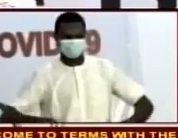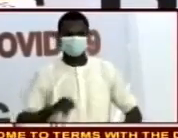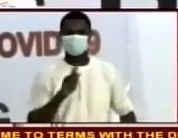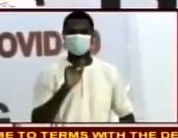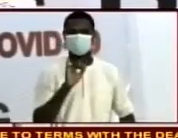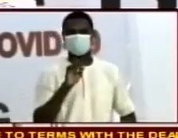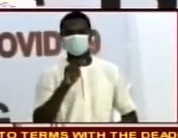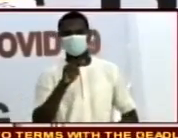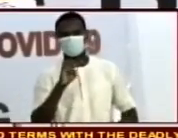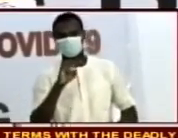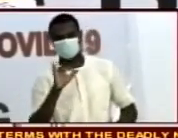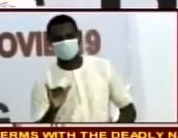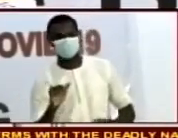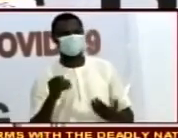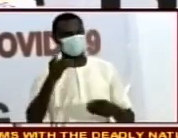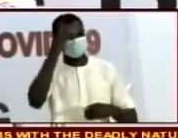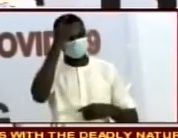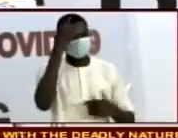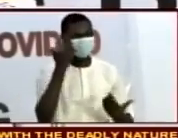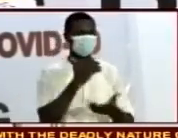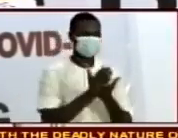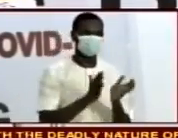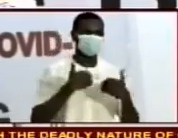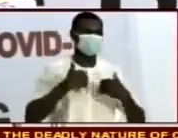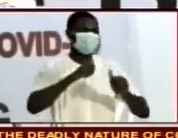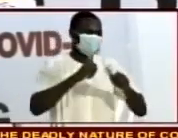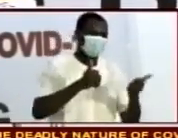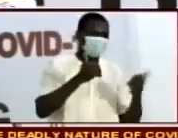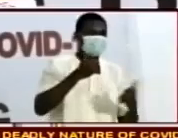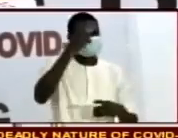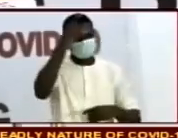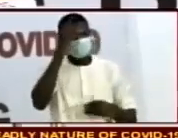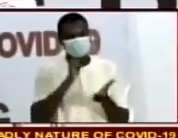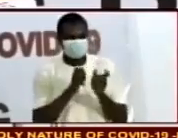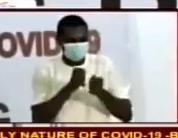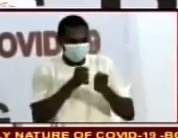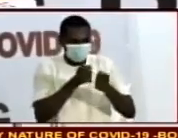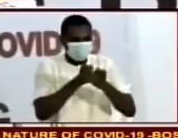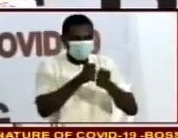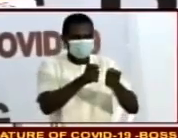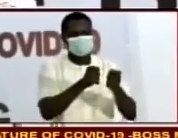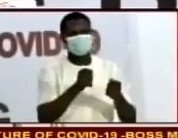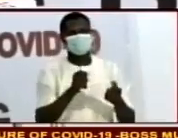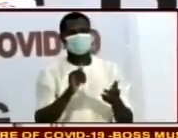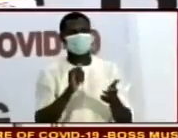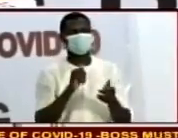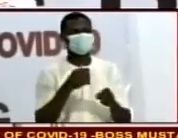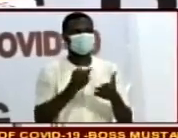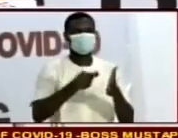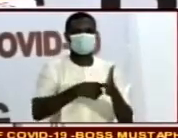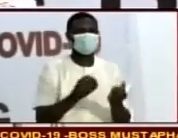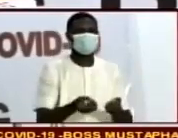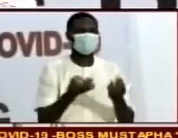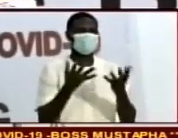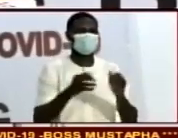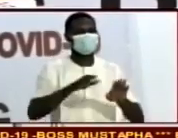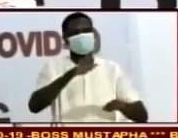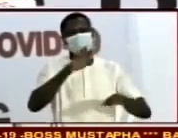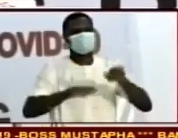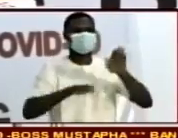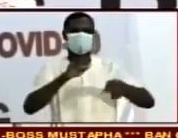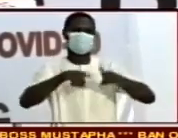So some people who had pre-existing diseases, you have to treat both. So the cost varies intensely, but if we